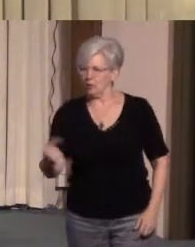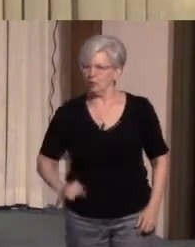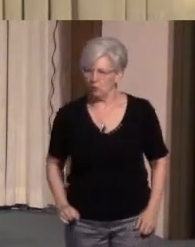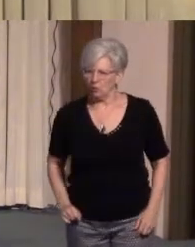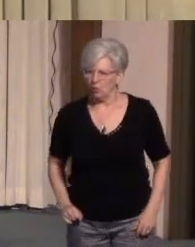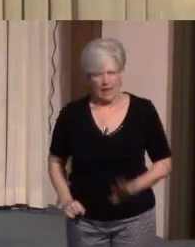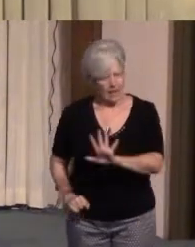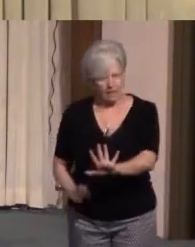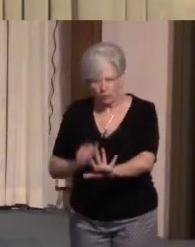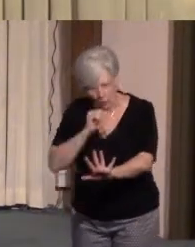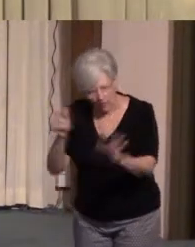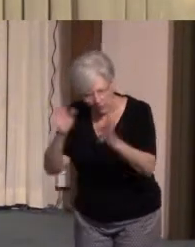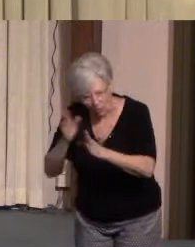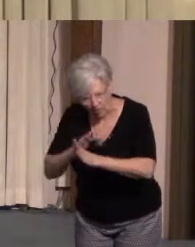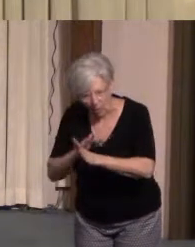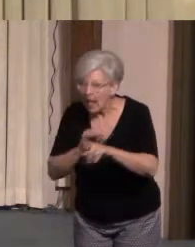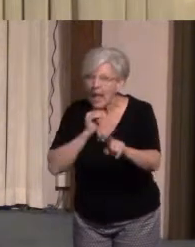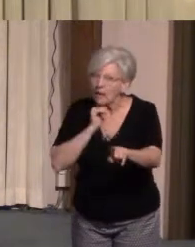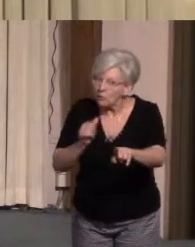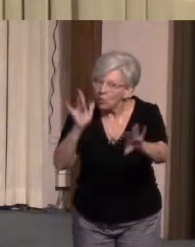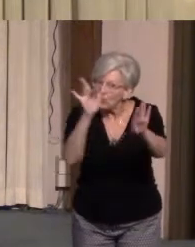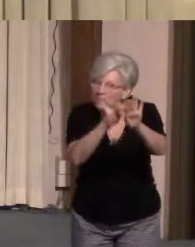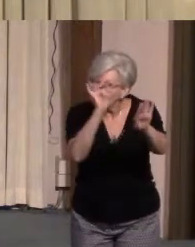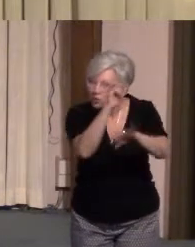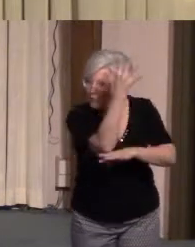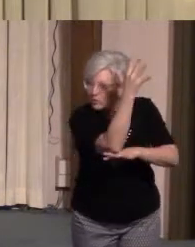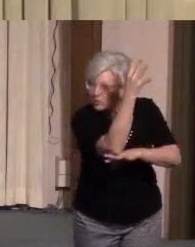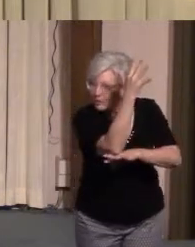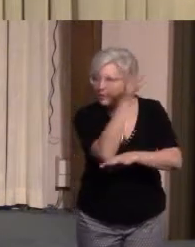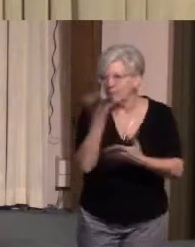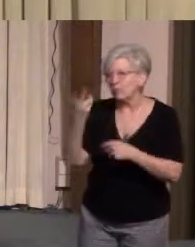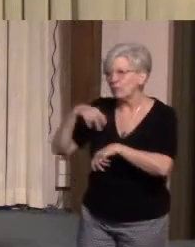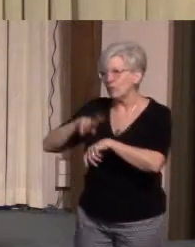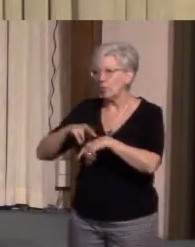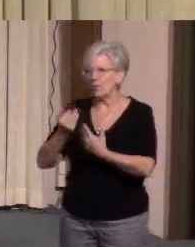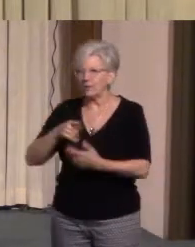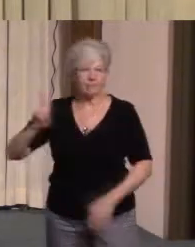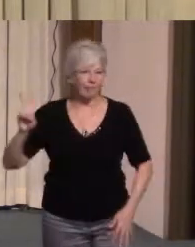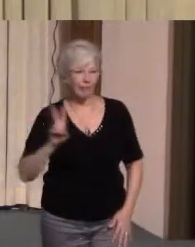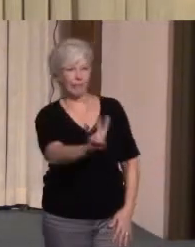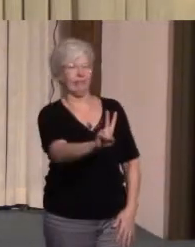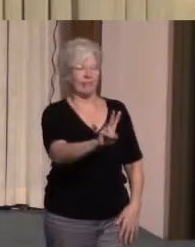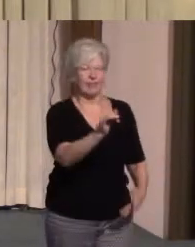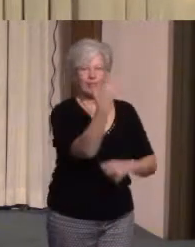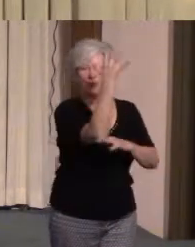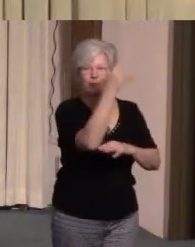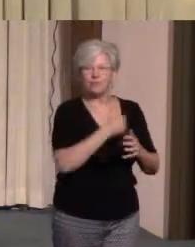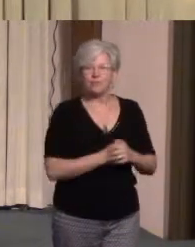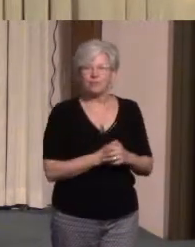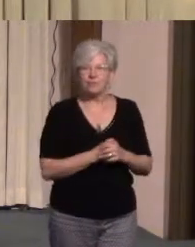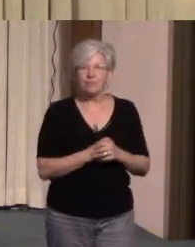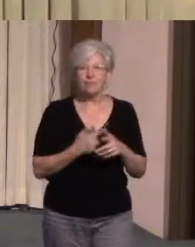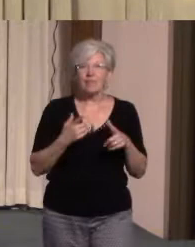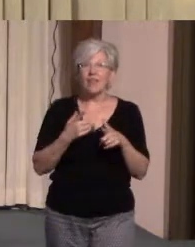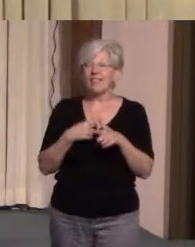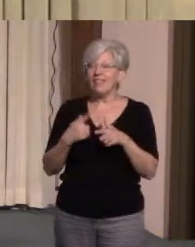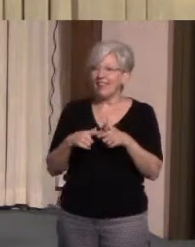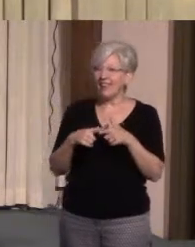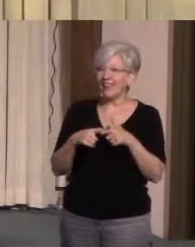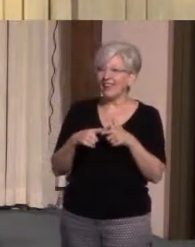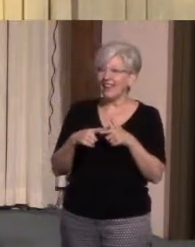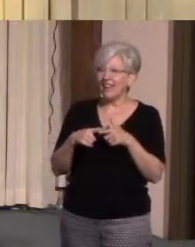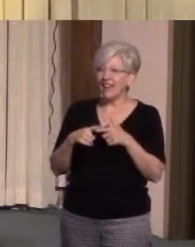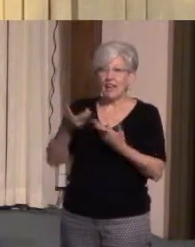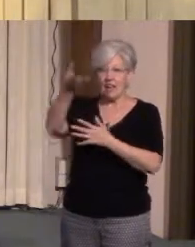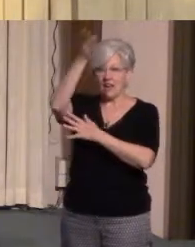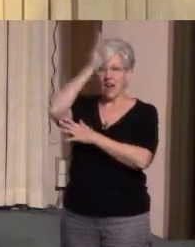has put Adam and Eve in the giant playpen. It's like, okay, y'all stay in there and stay out of trouble and stay away from that tree right there, which is, of course, the first thing they head